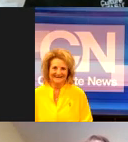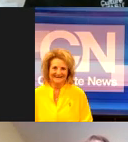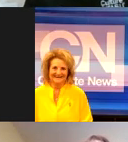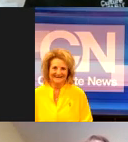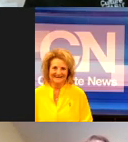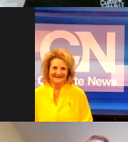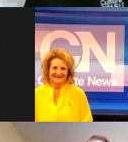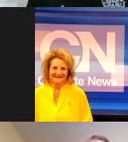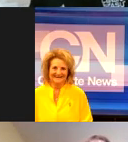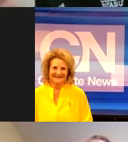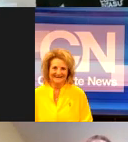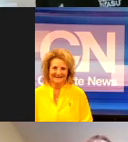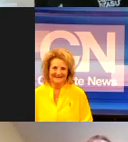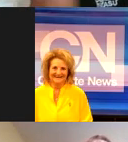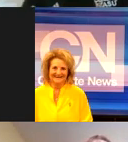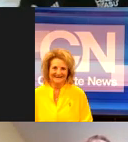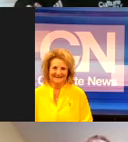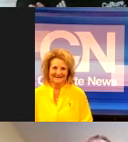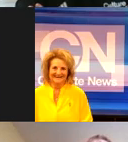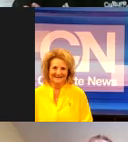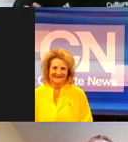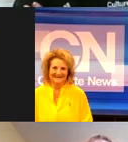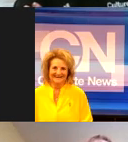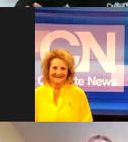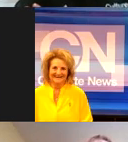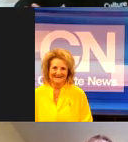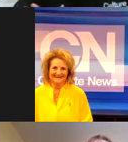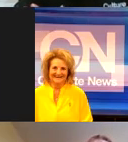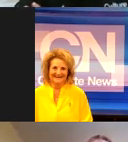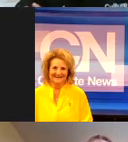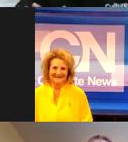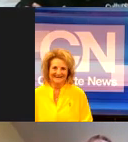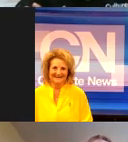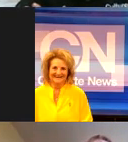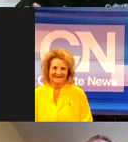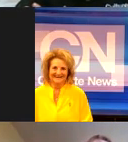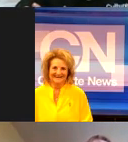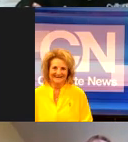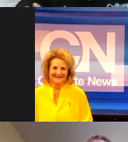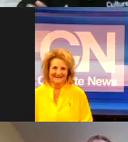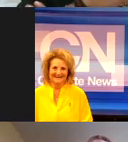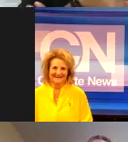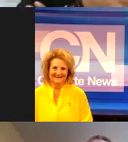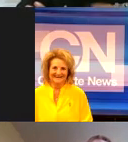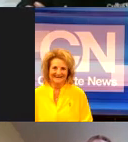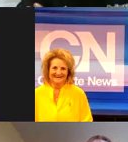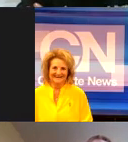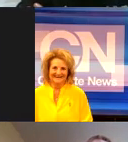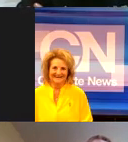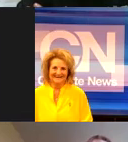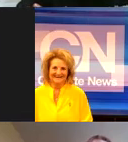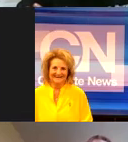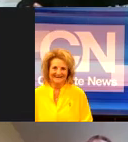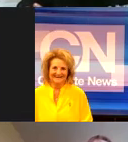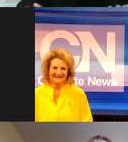All right. And in order to create brave spaces, we want to establish some shared agreements. So I'll give everyone a